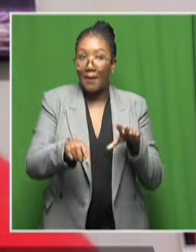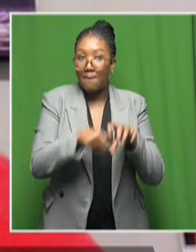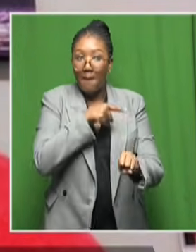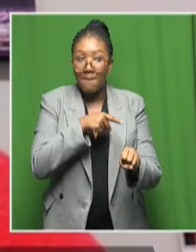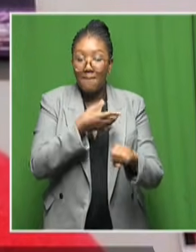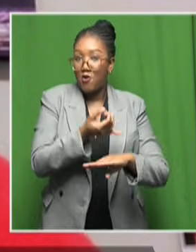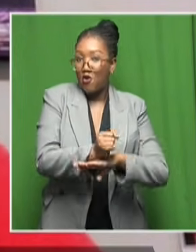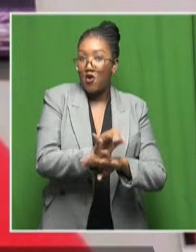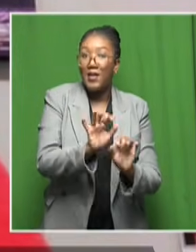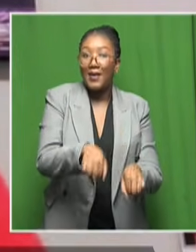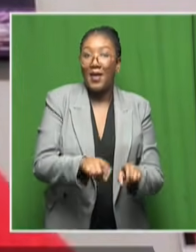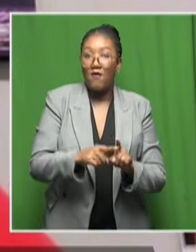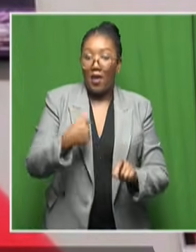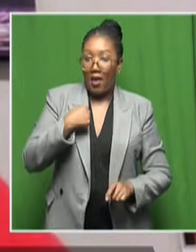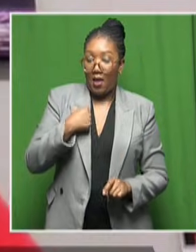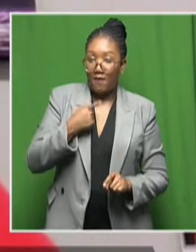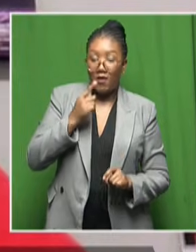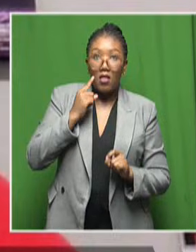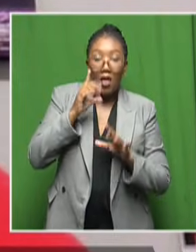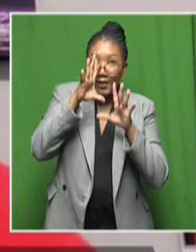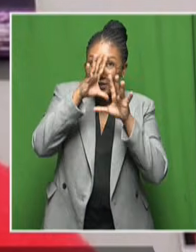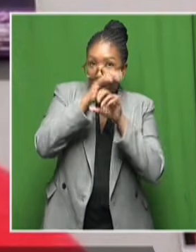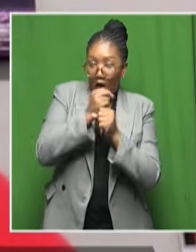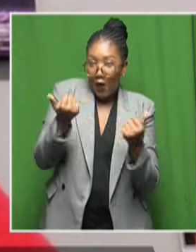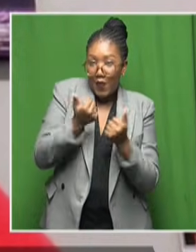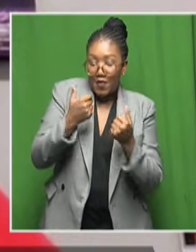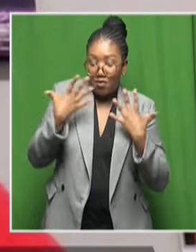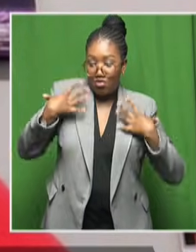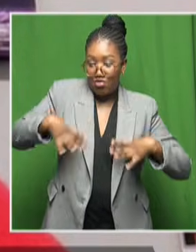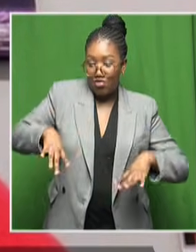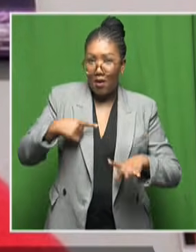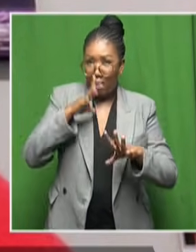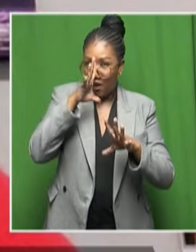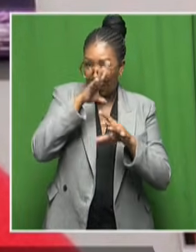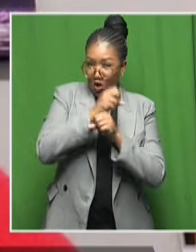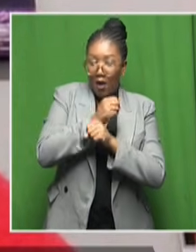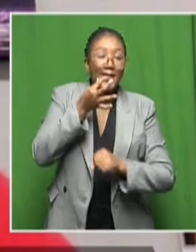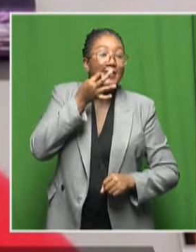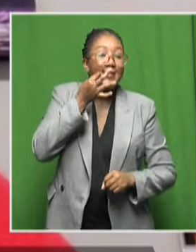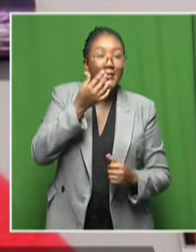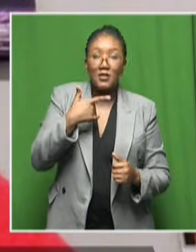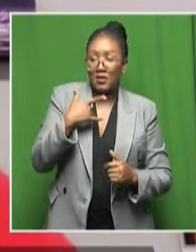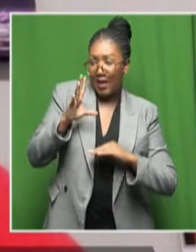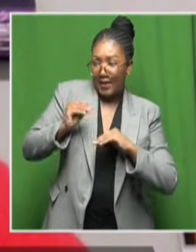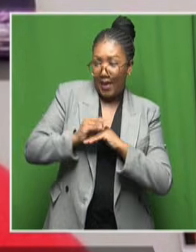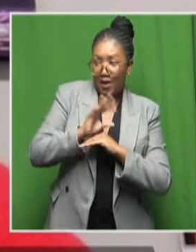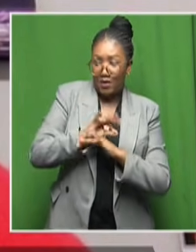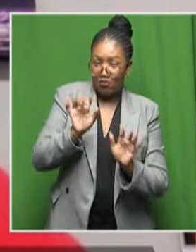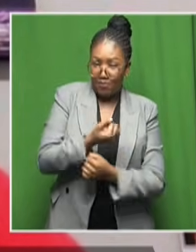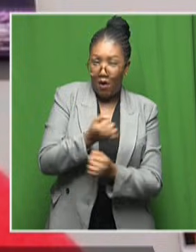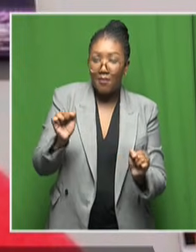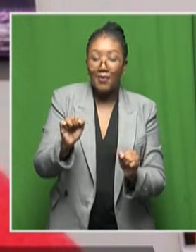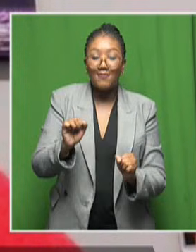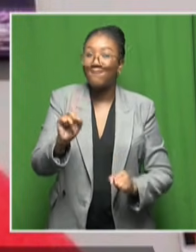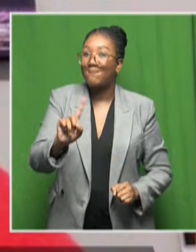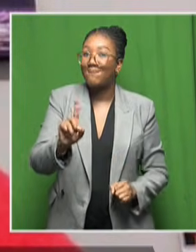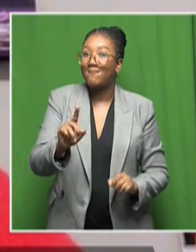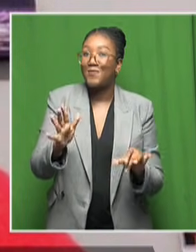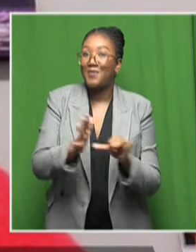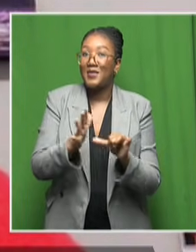cancer because I've dark skin, I've got my melanin and it's going to protect me, and I don't think of it and I don't check myself. So that is a